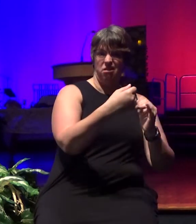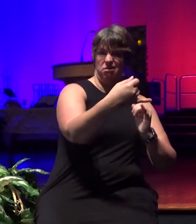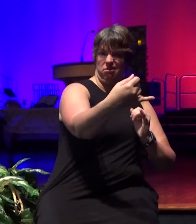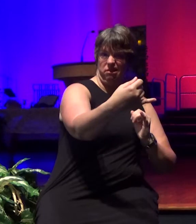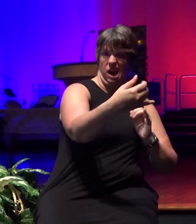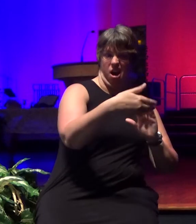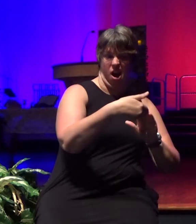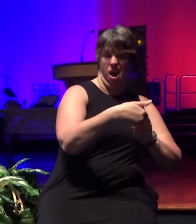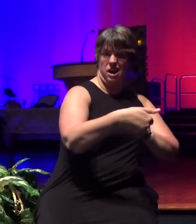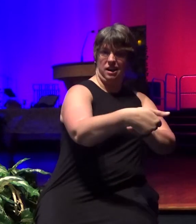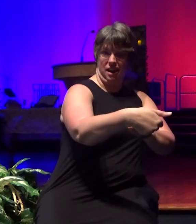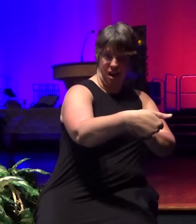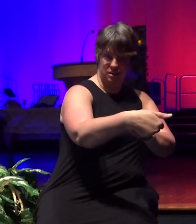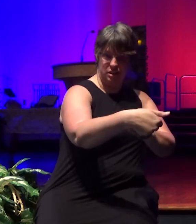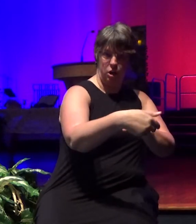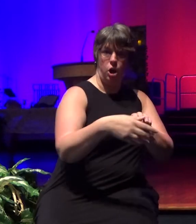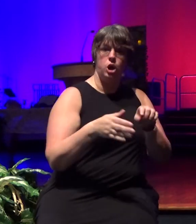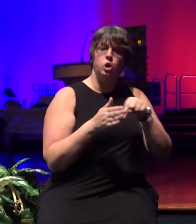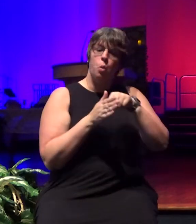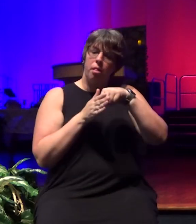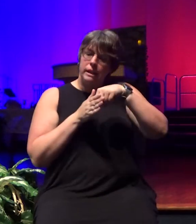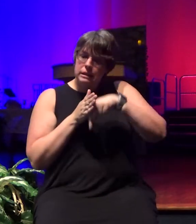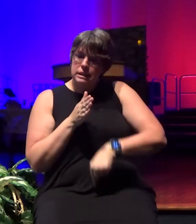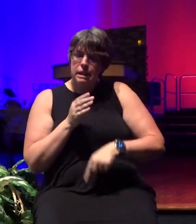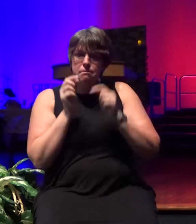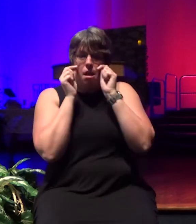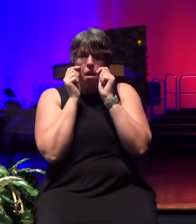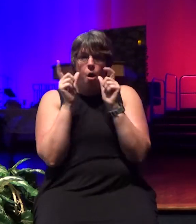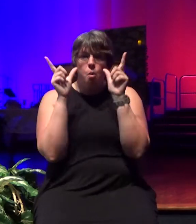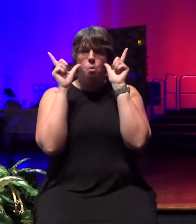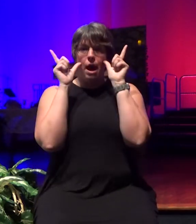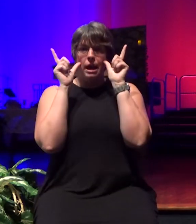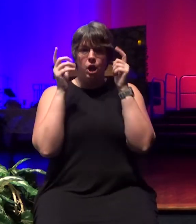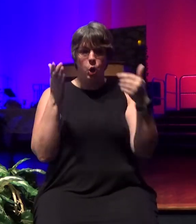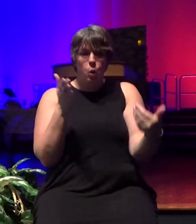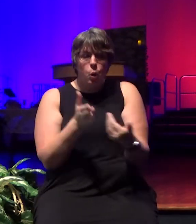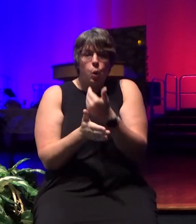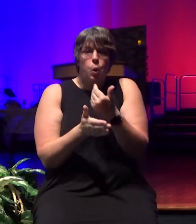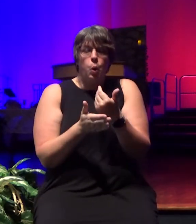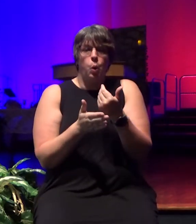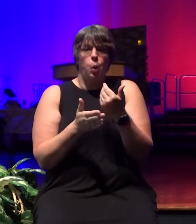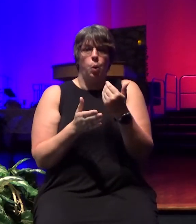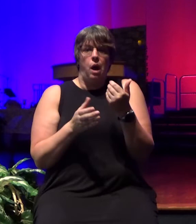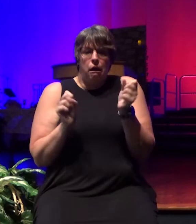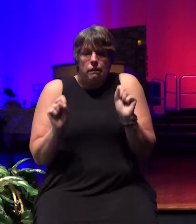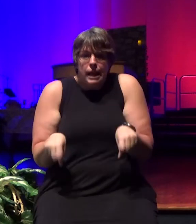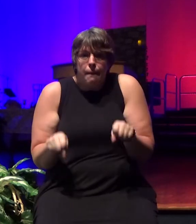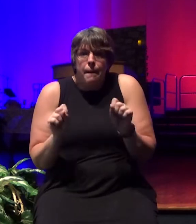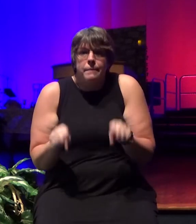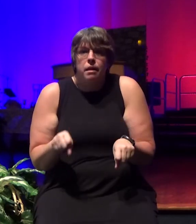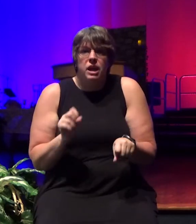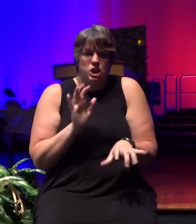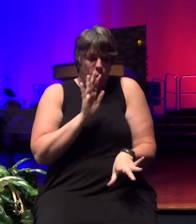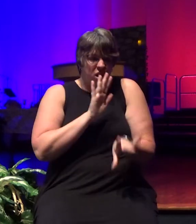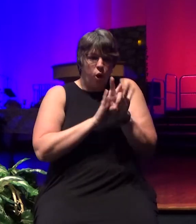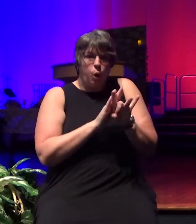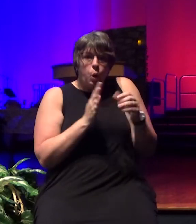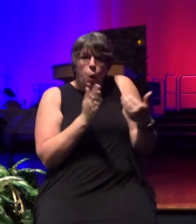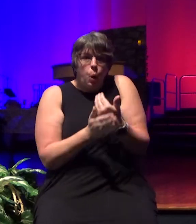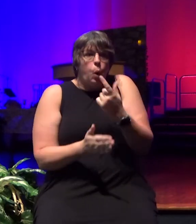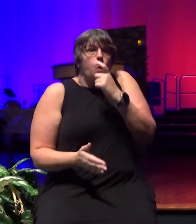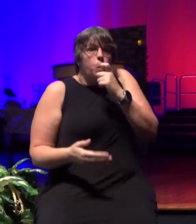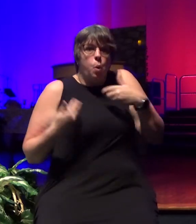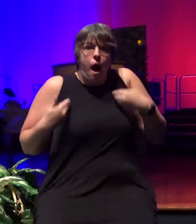new capabilities within yourself, discover more of who you are. Soulful moments. And